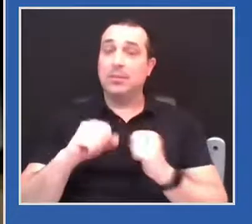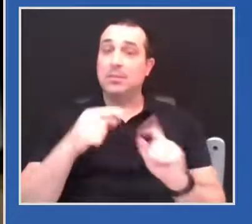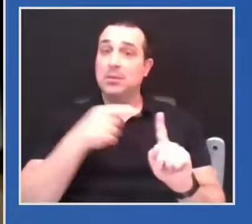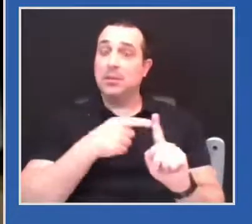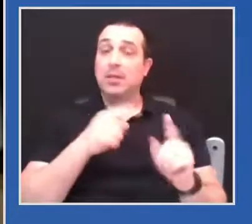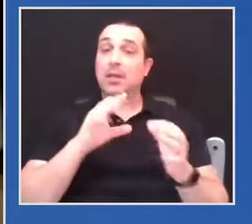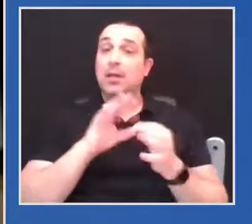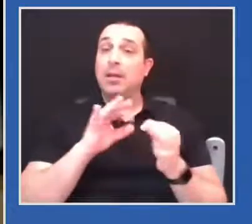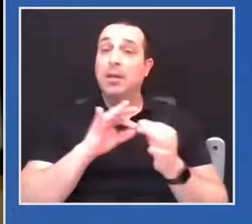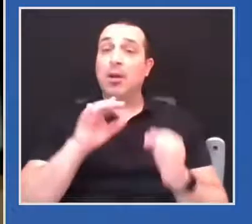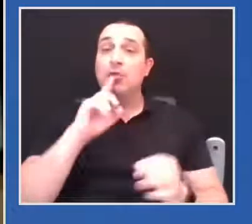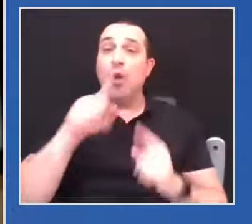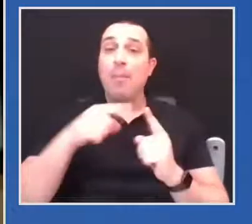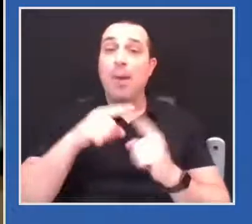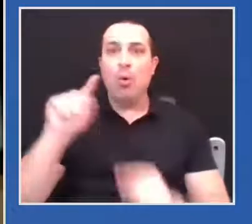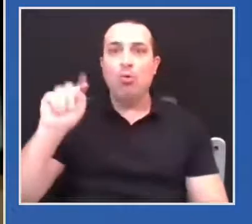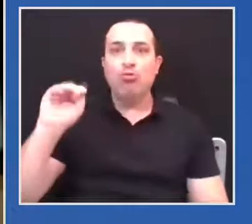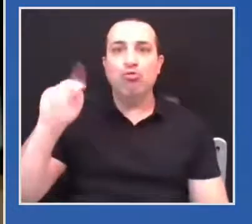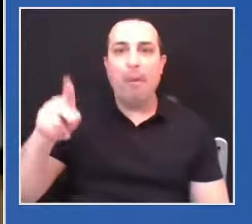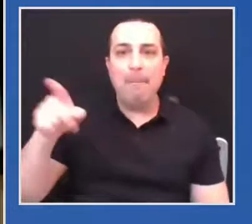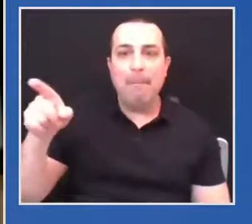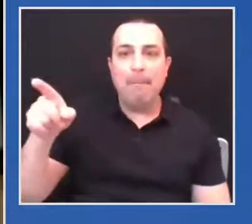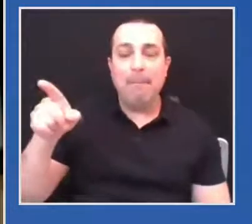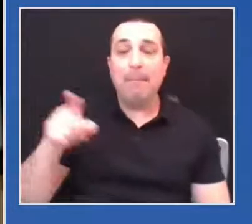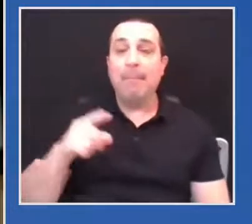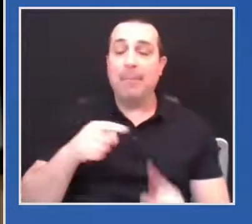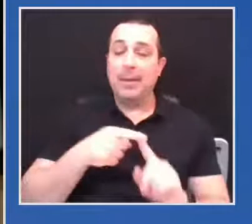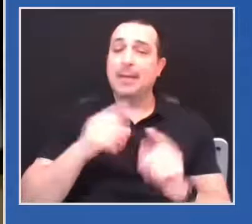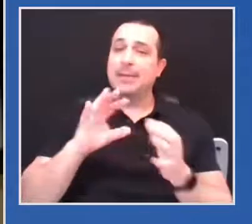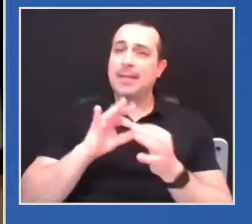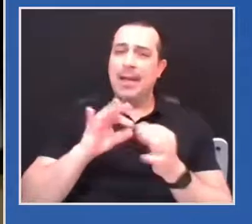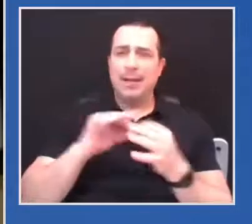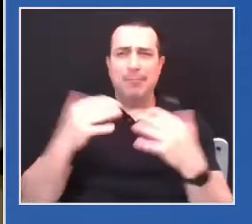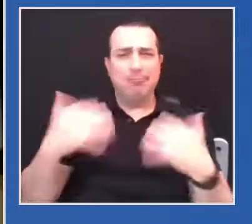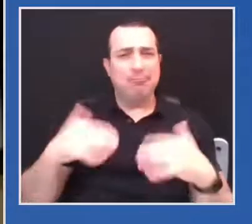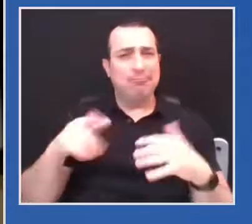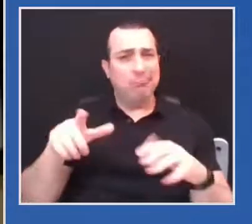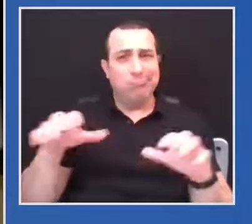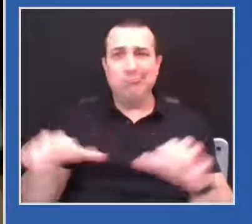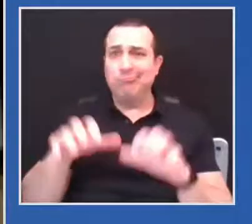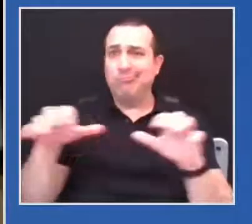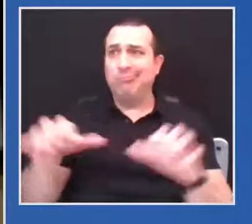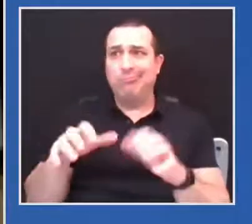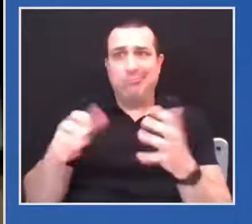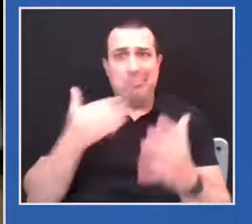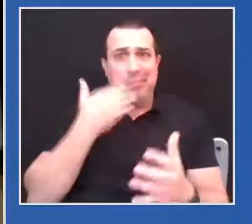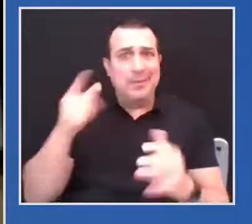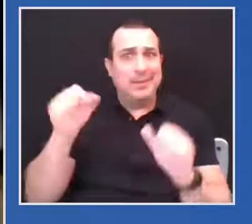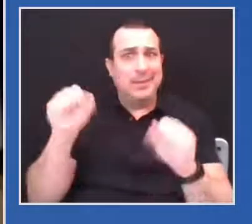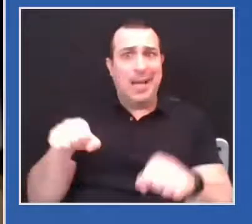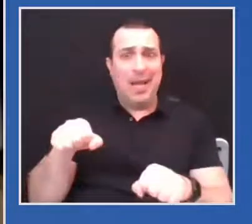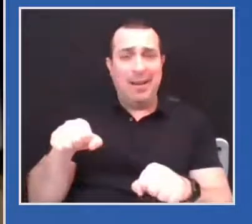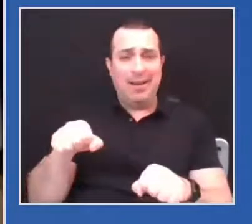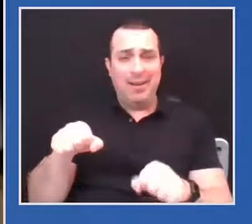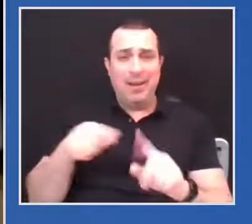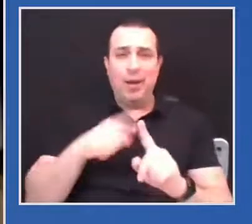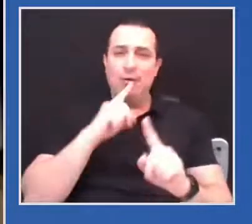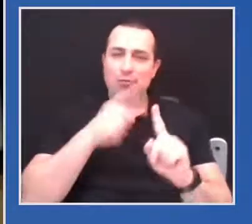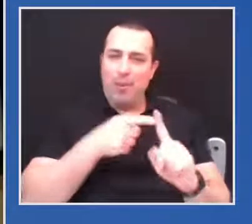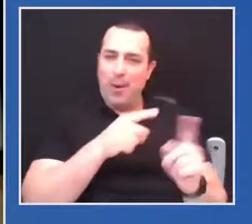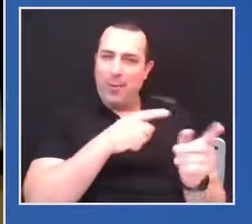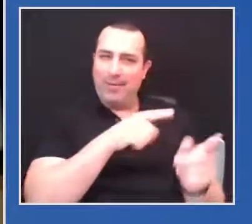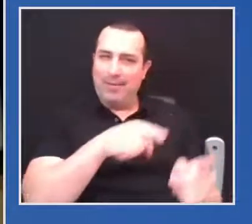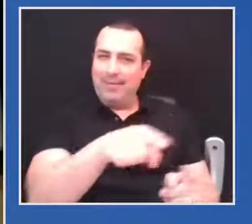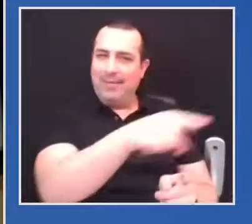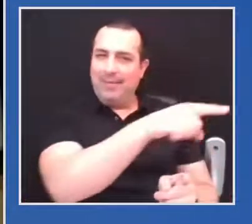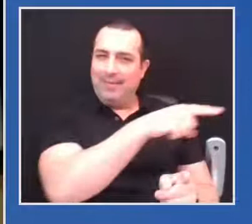talking about Trump when he said couldn't have done any more. But Fauci's a man of